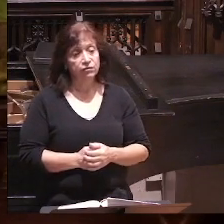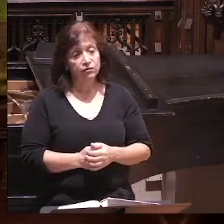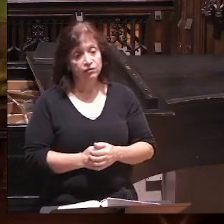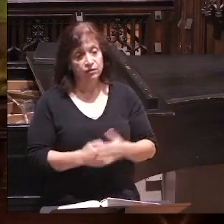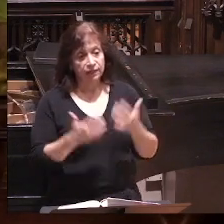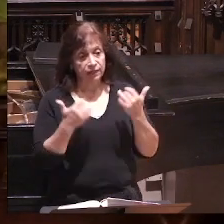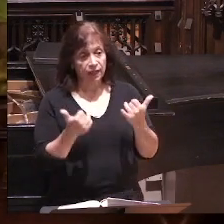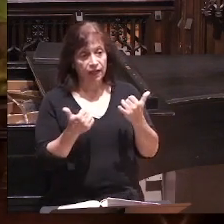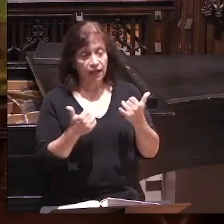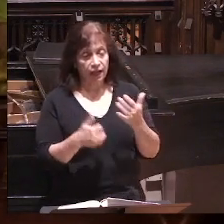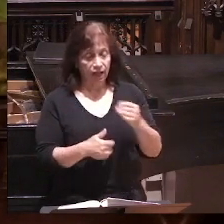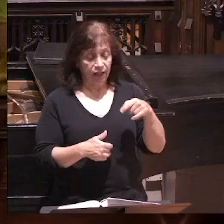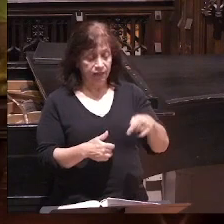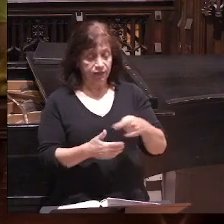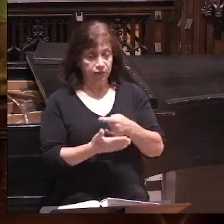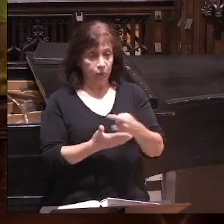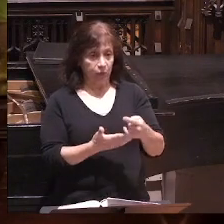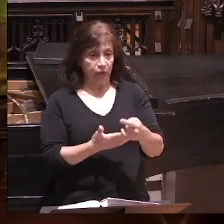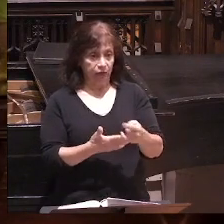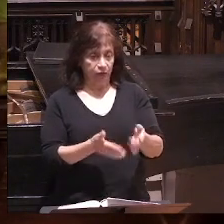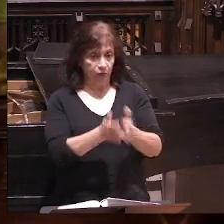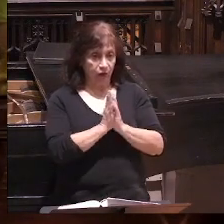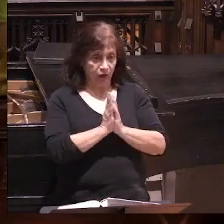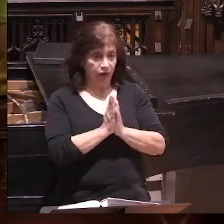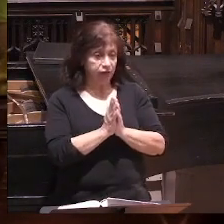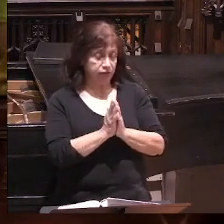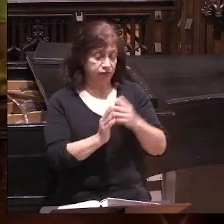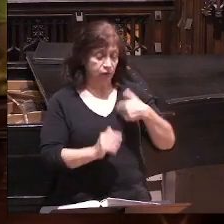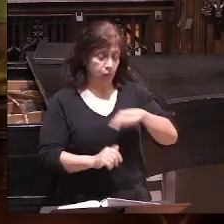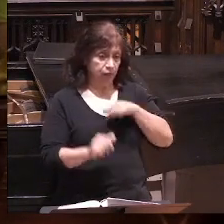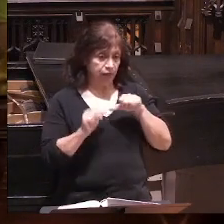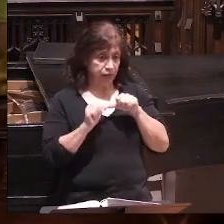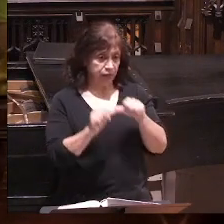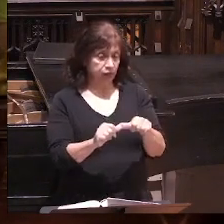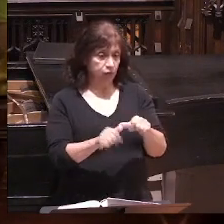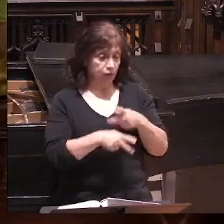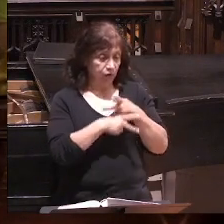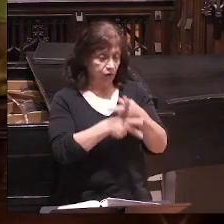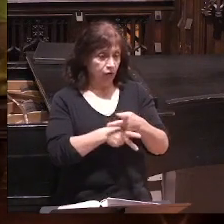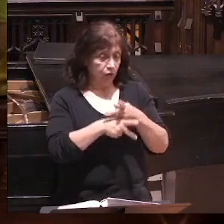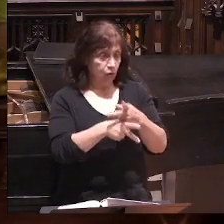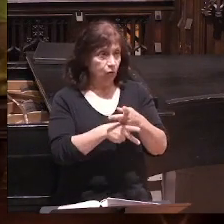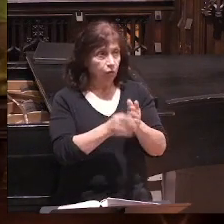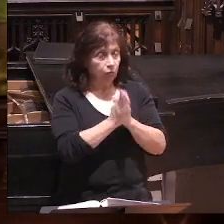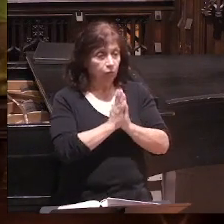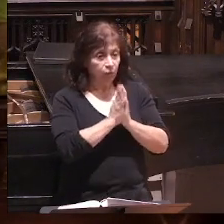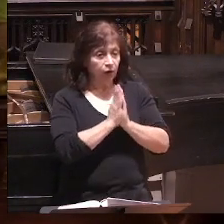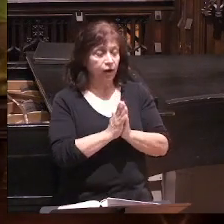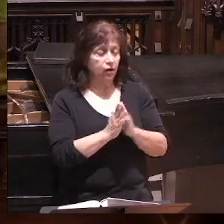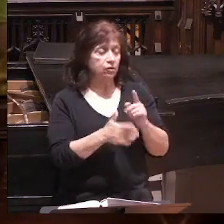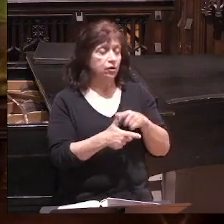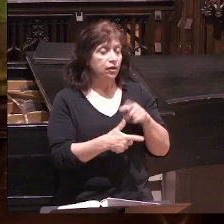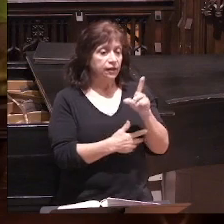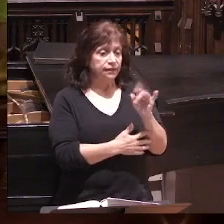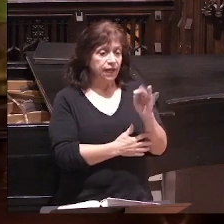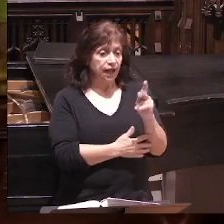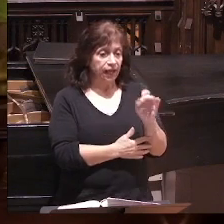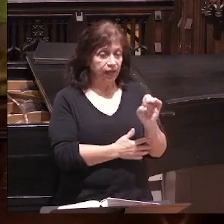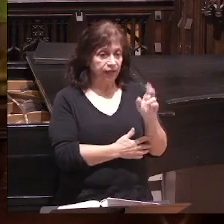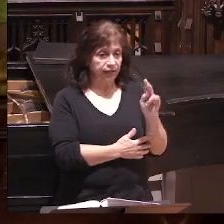Today and this week, I would ask that we would continue to hold in prayer Diane Natras, who